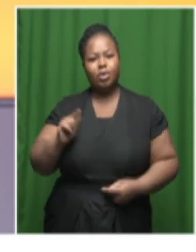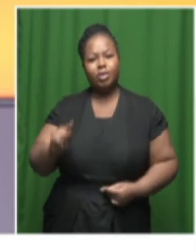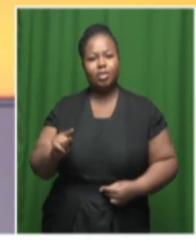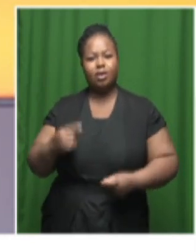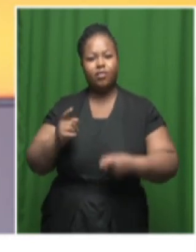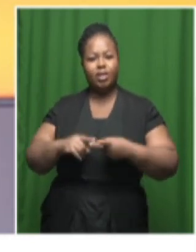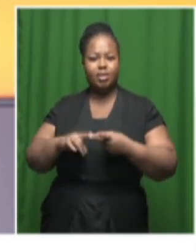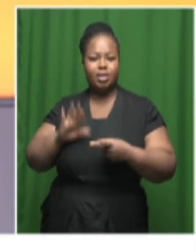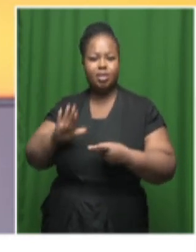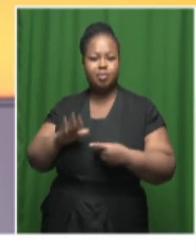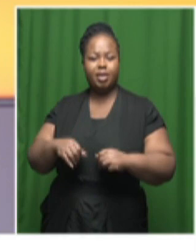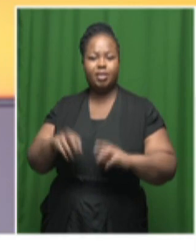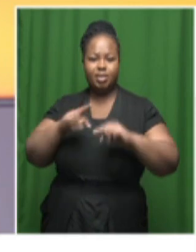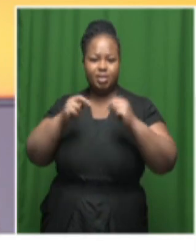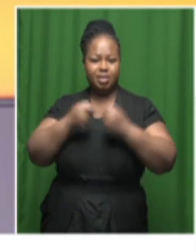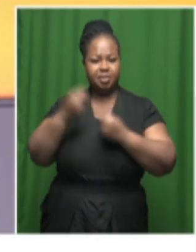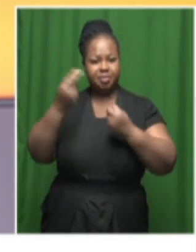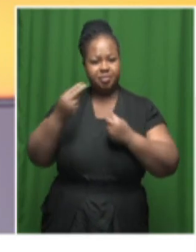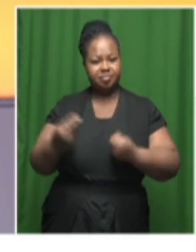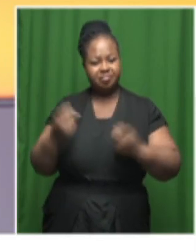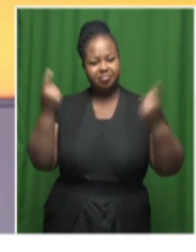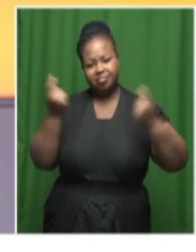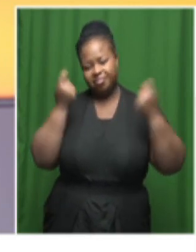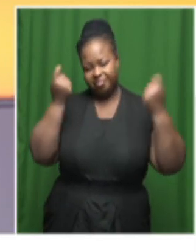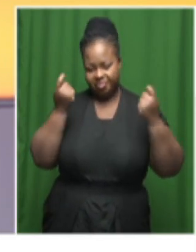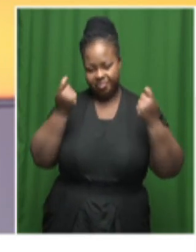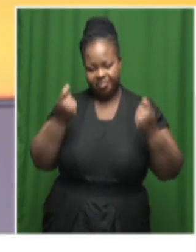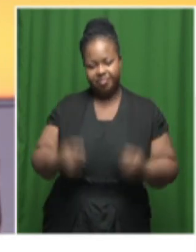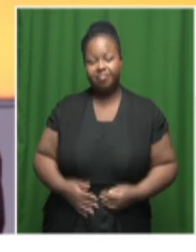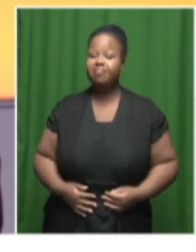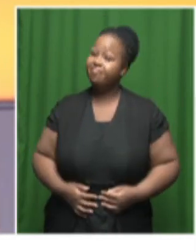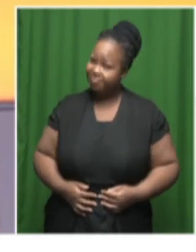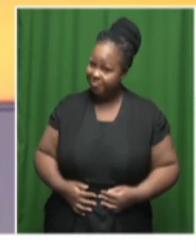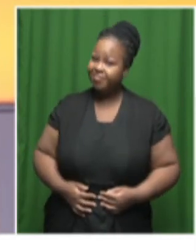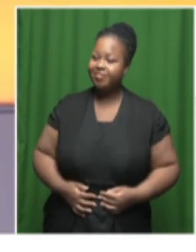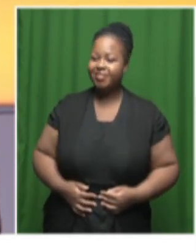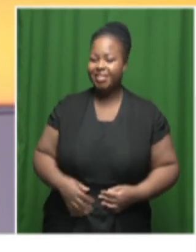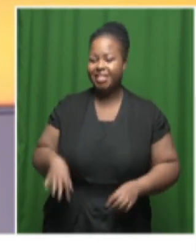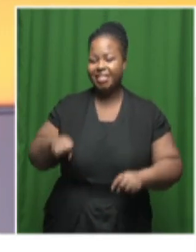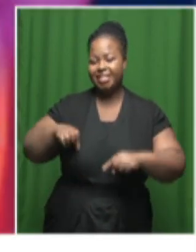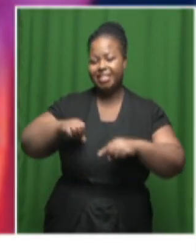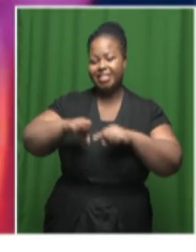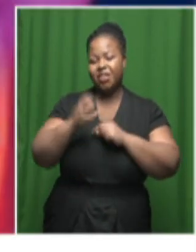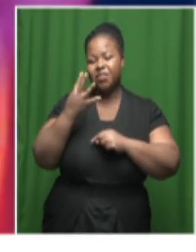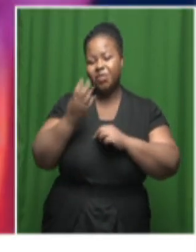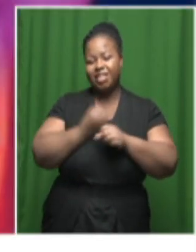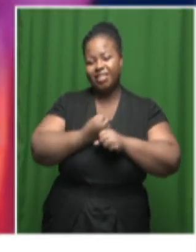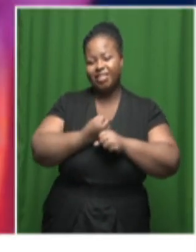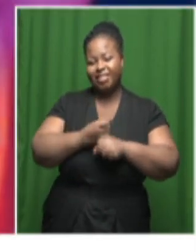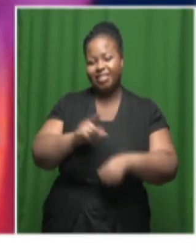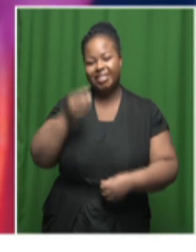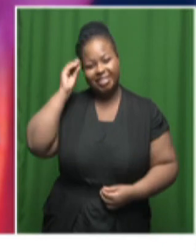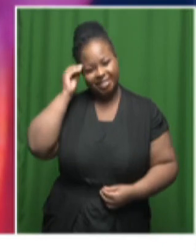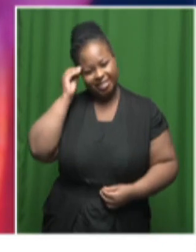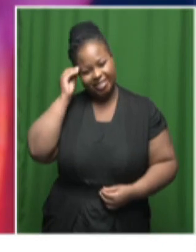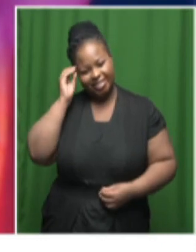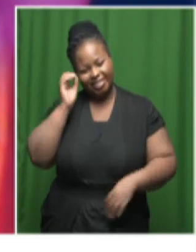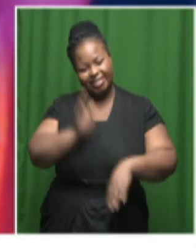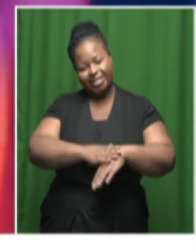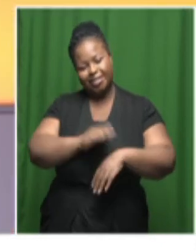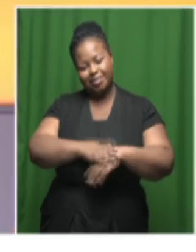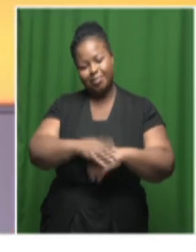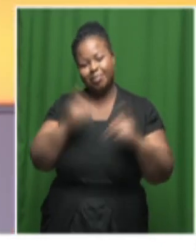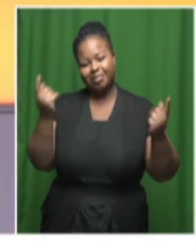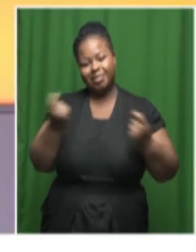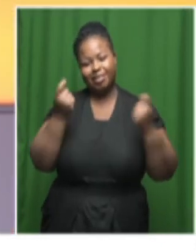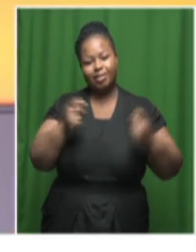that, I was at the National Arts Festival, which also had it's a lot to catch up over 4 years. It's been an interesting time, and it's great to be